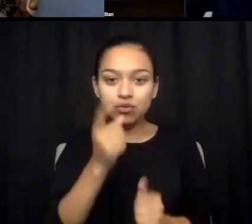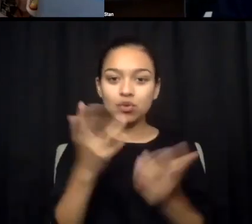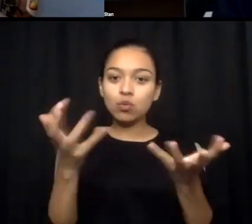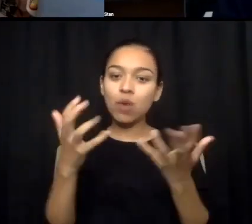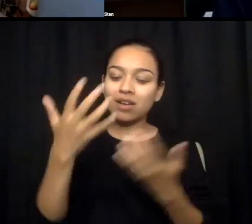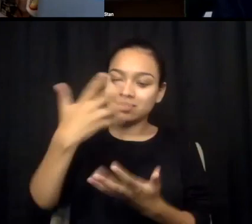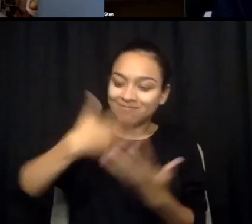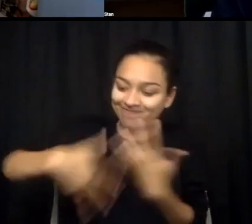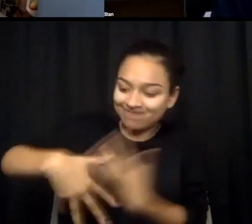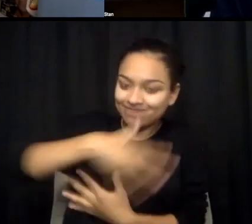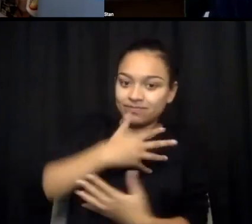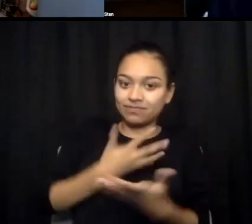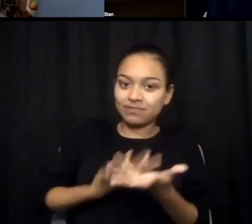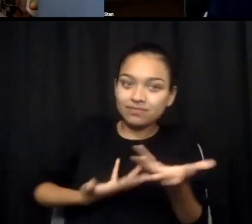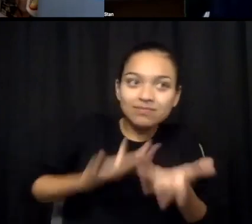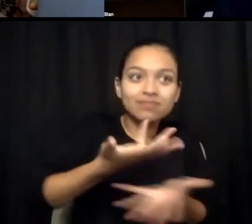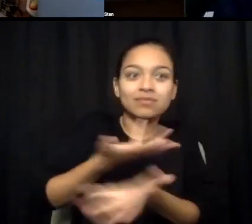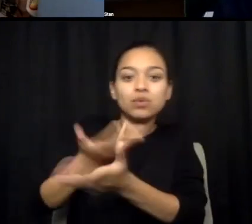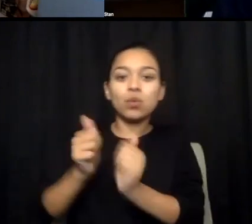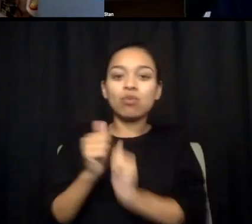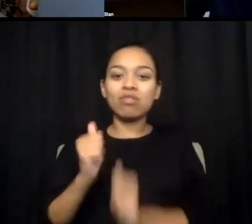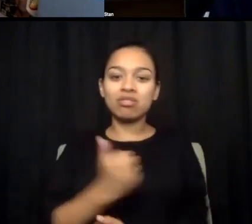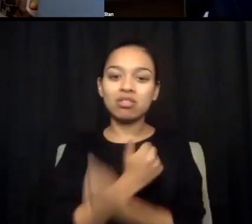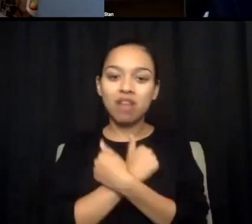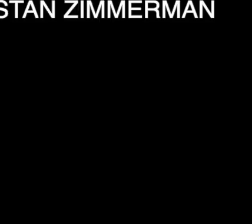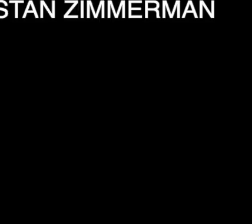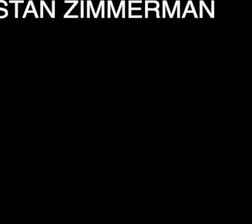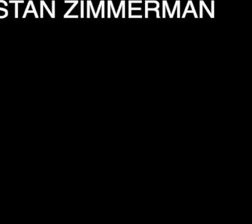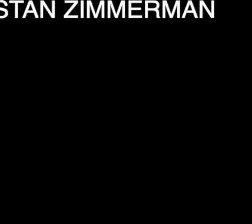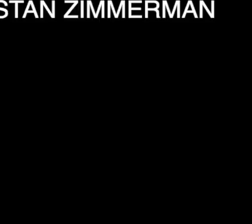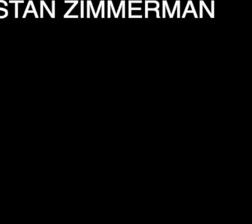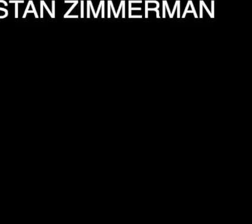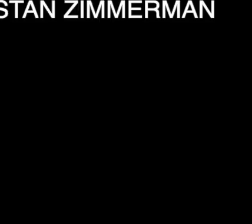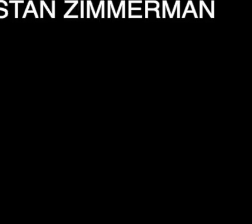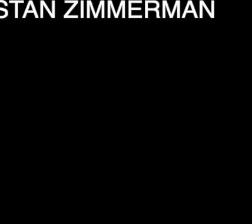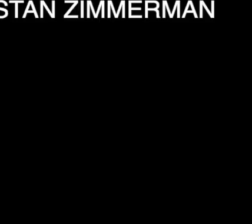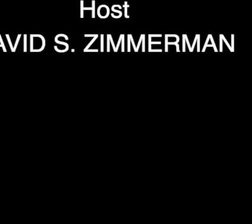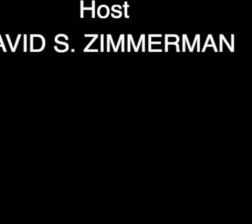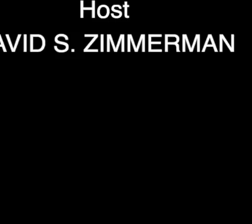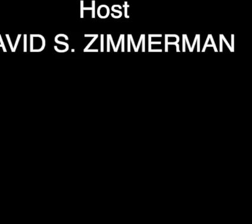love. So let's just figure out how we can march towards that.